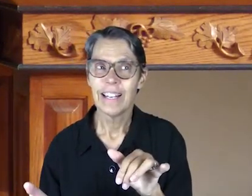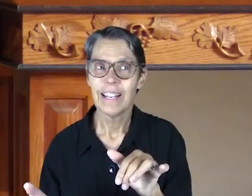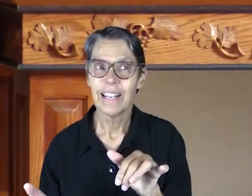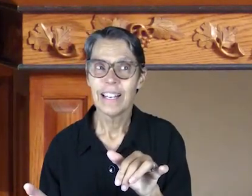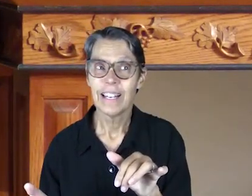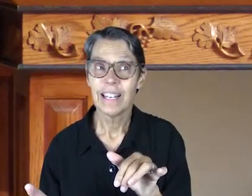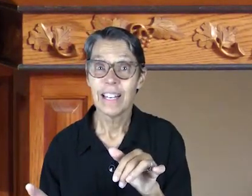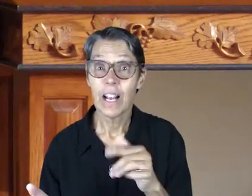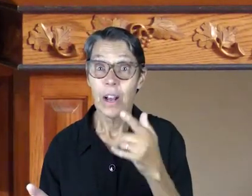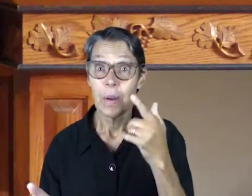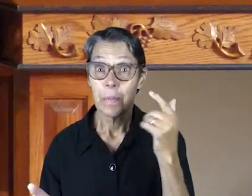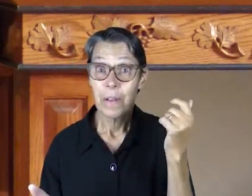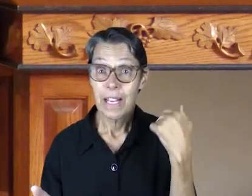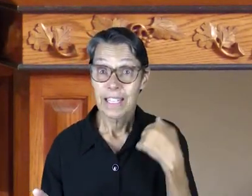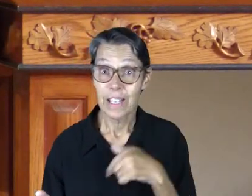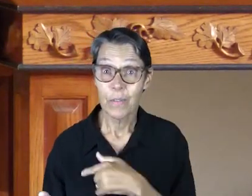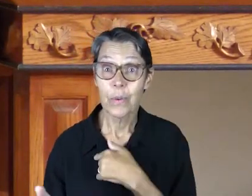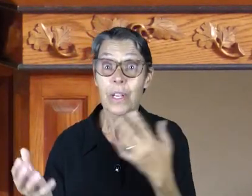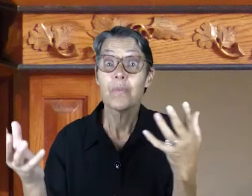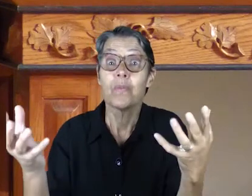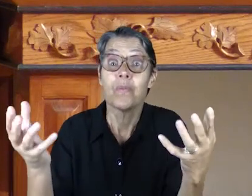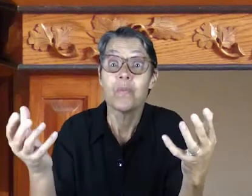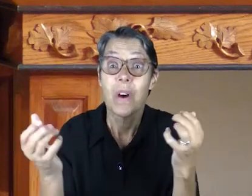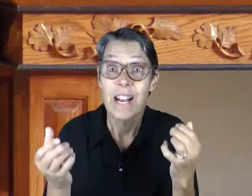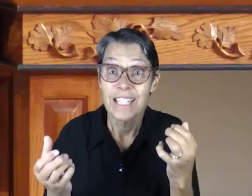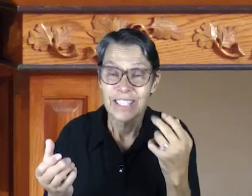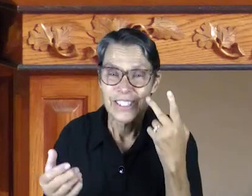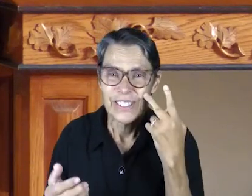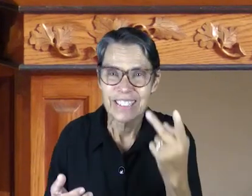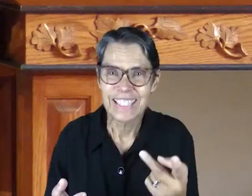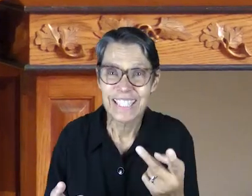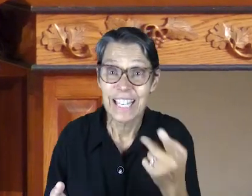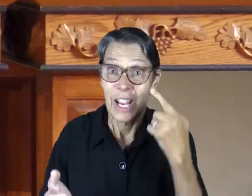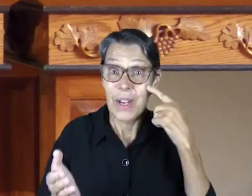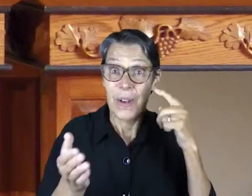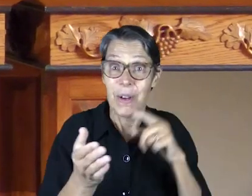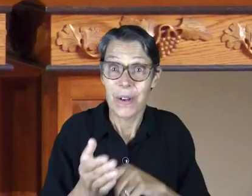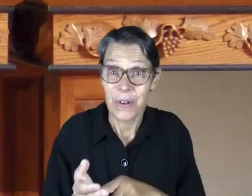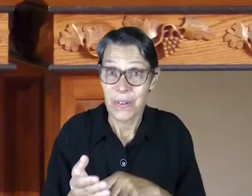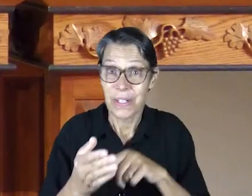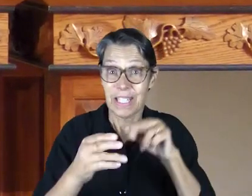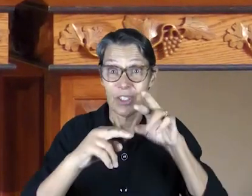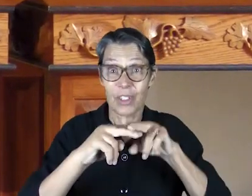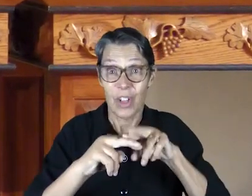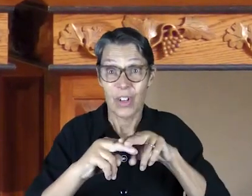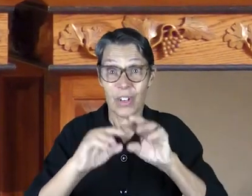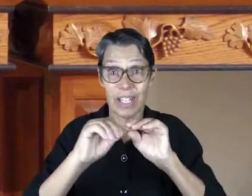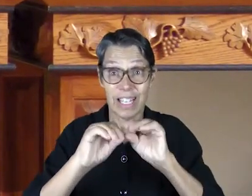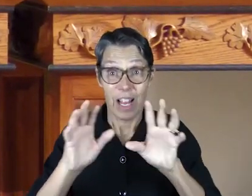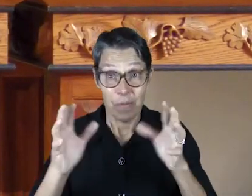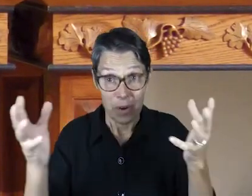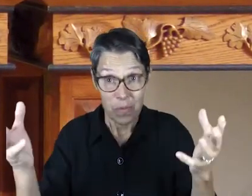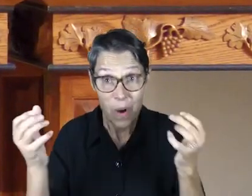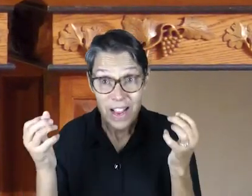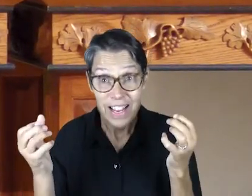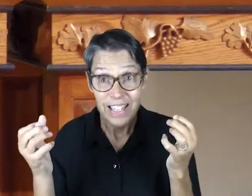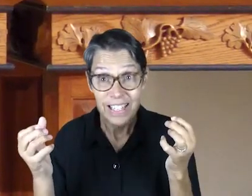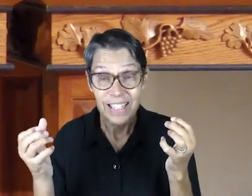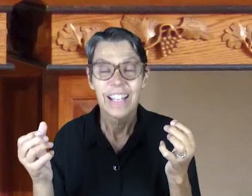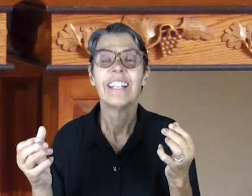awareness our desire to see moments of salt and light, it becomes